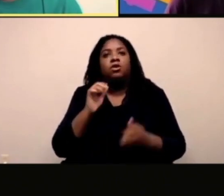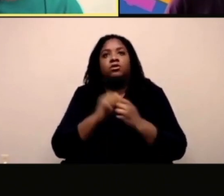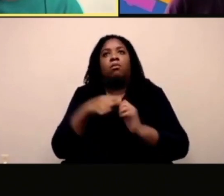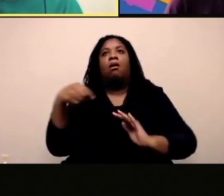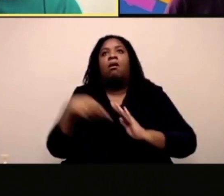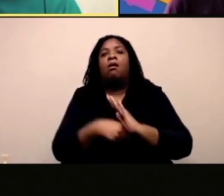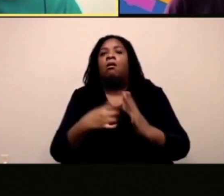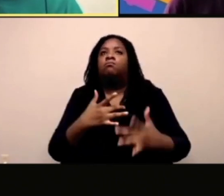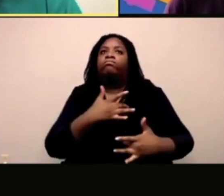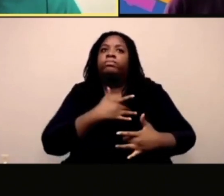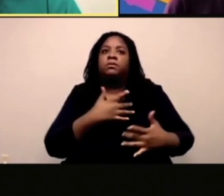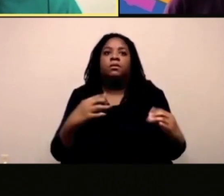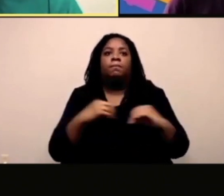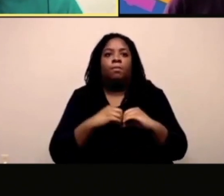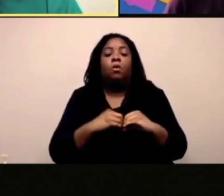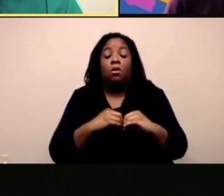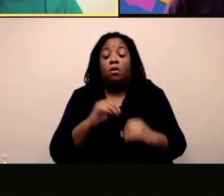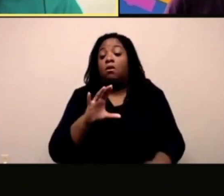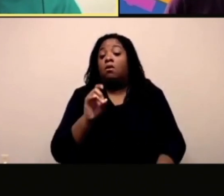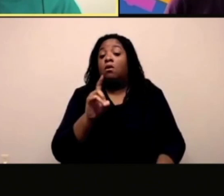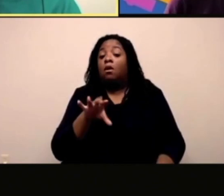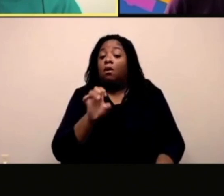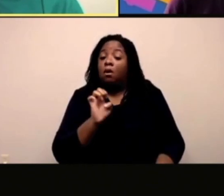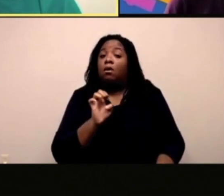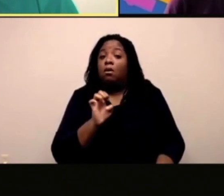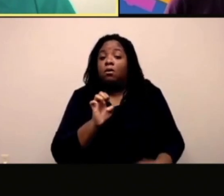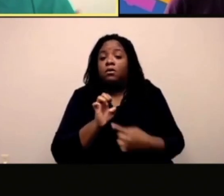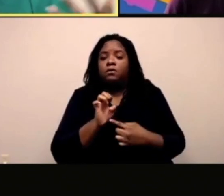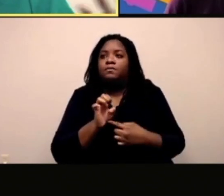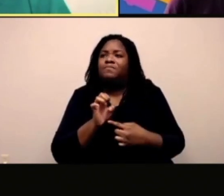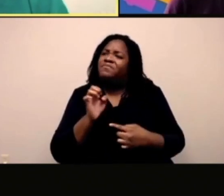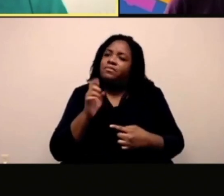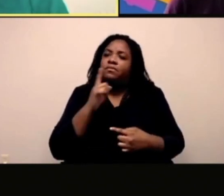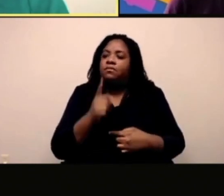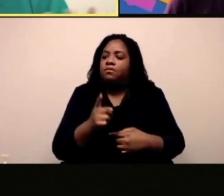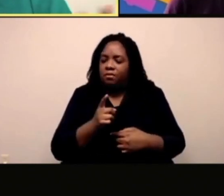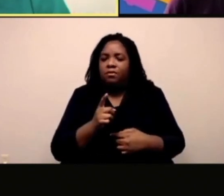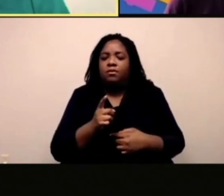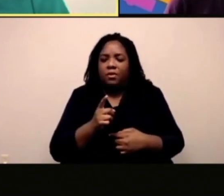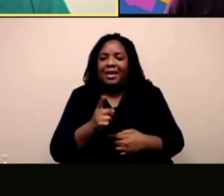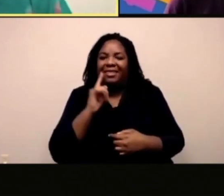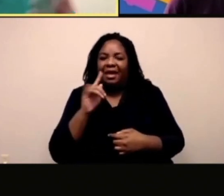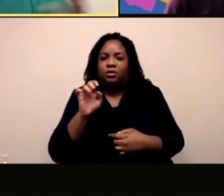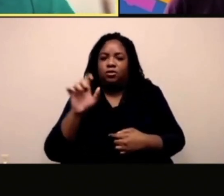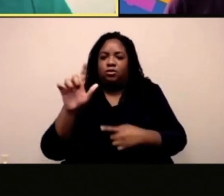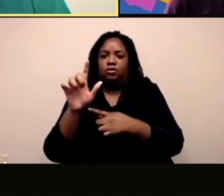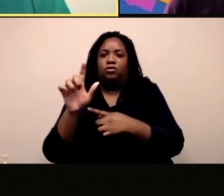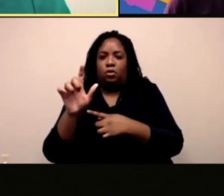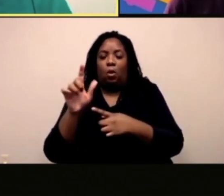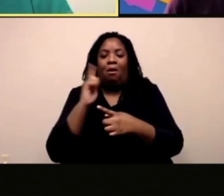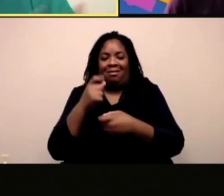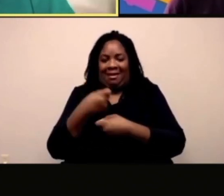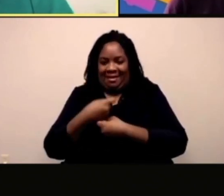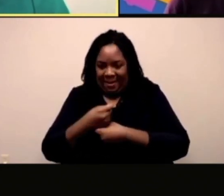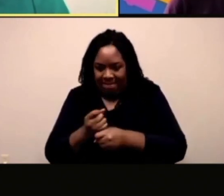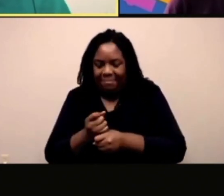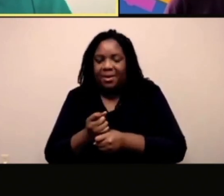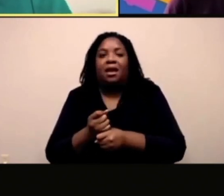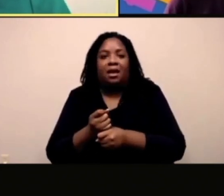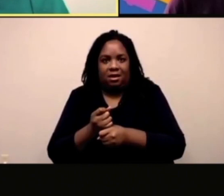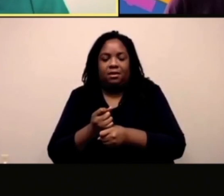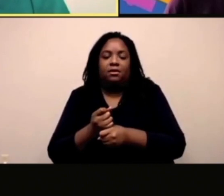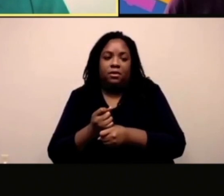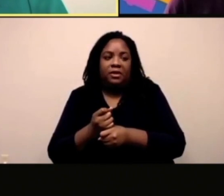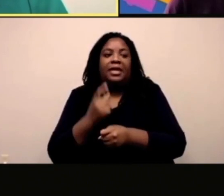the coding, of course, is the vehicle that or the tool that they use to create or to advertise or communicate